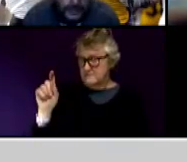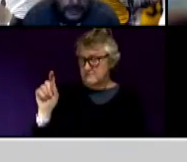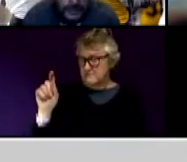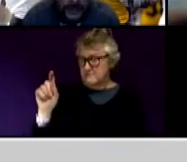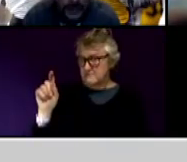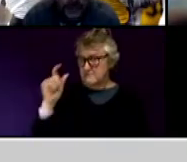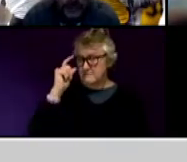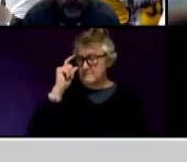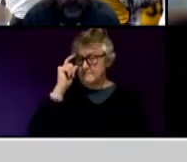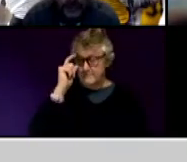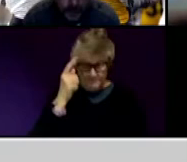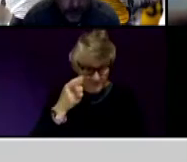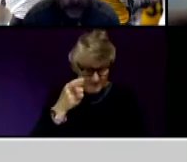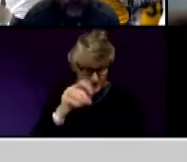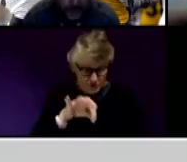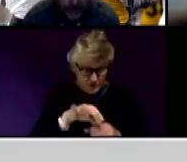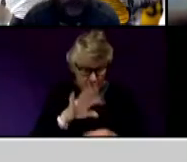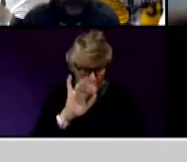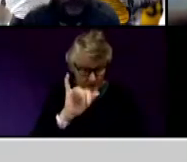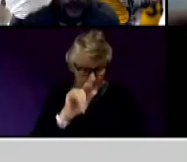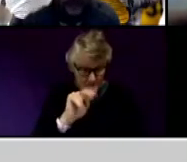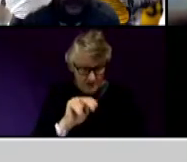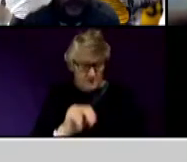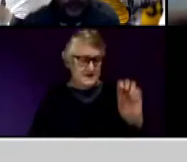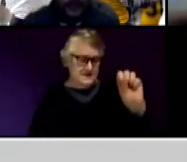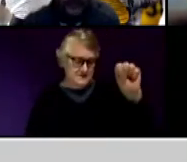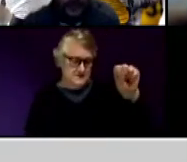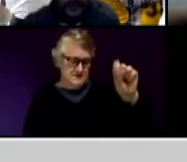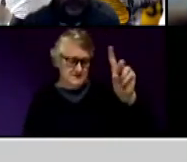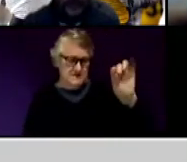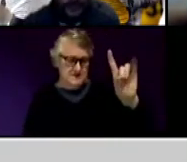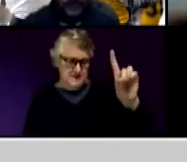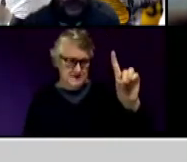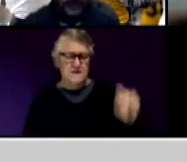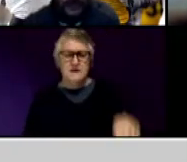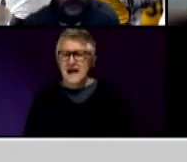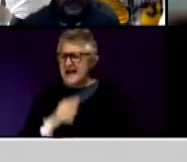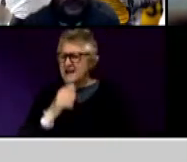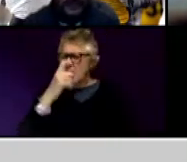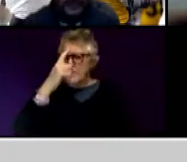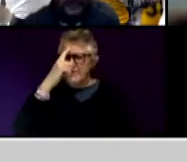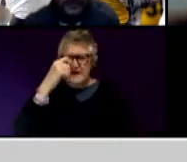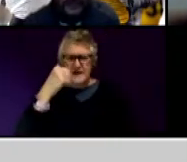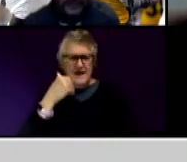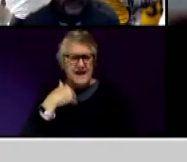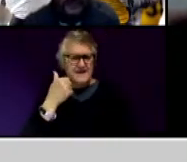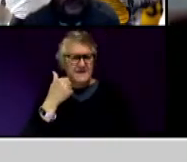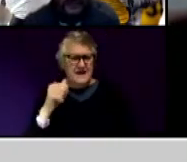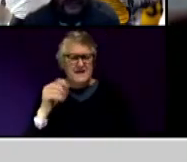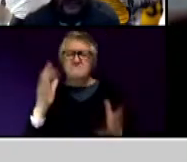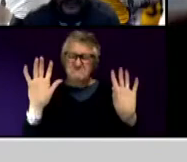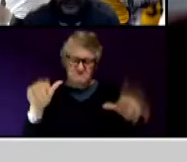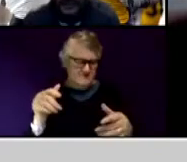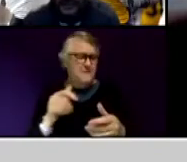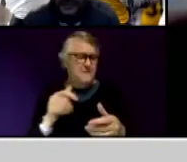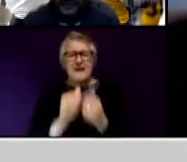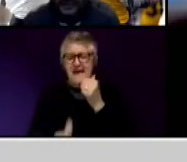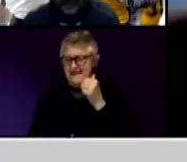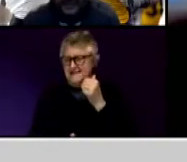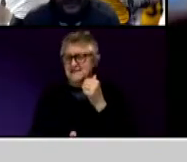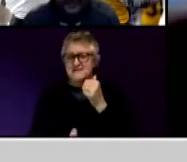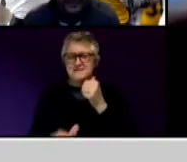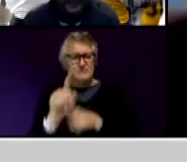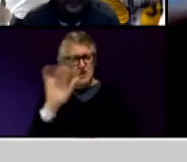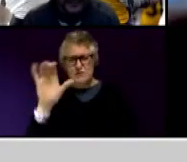Did you vote, Byron? He did. Oh, okay. And I don't believe I have, and it passes unanimously. Thank you all.